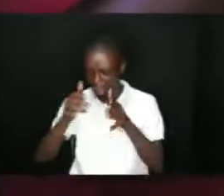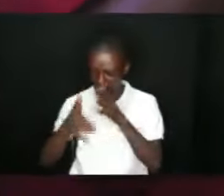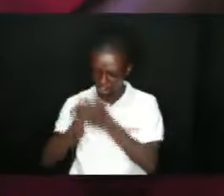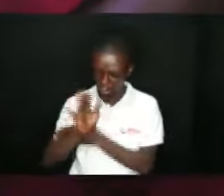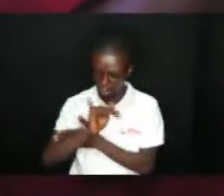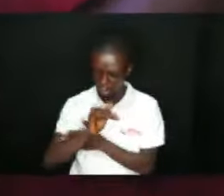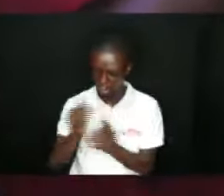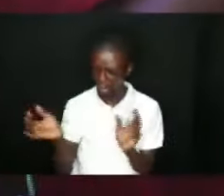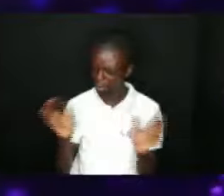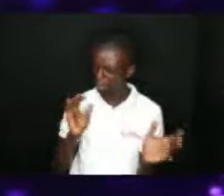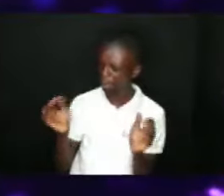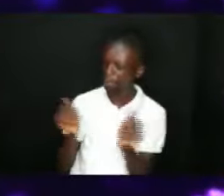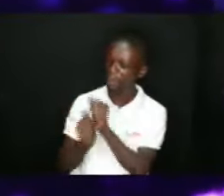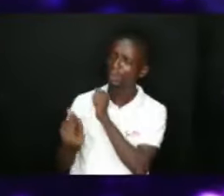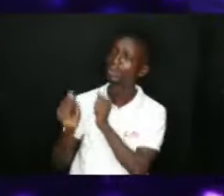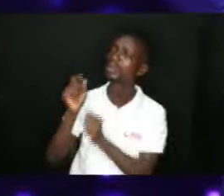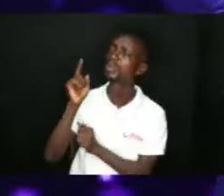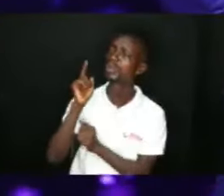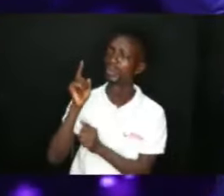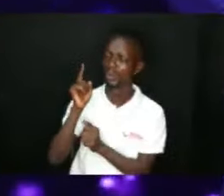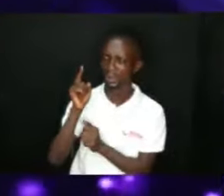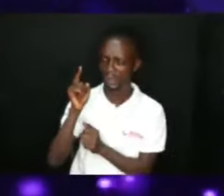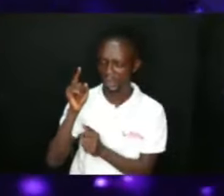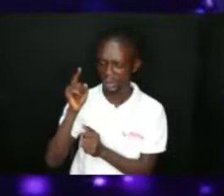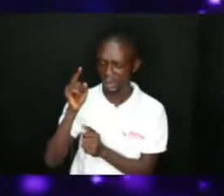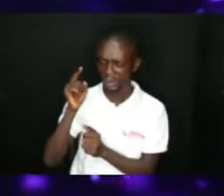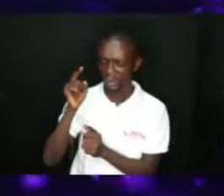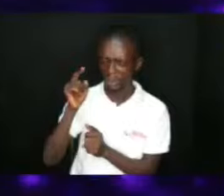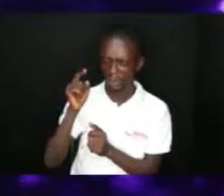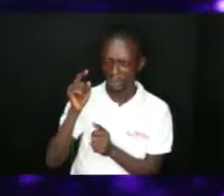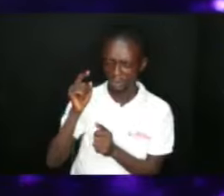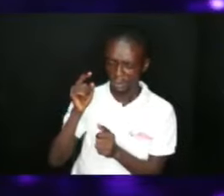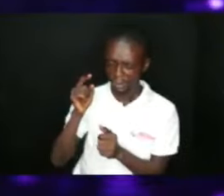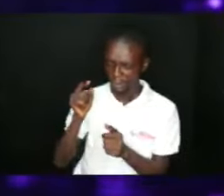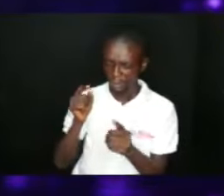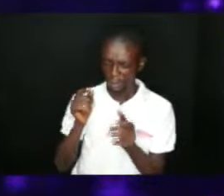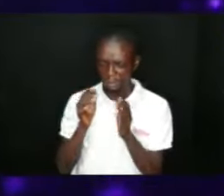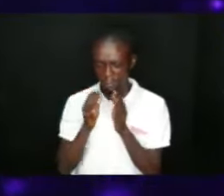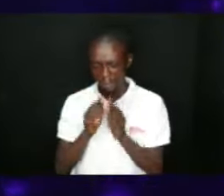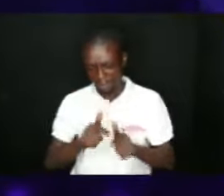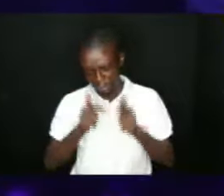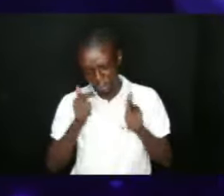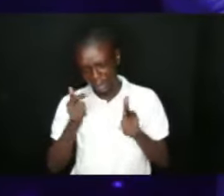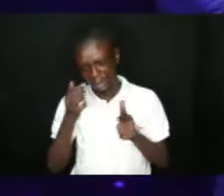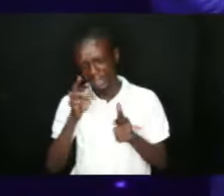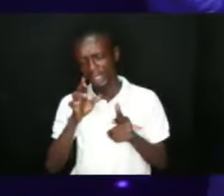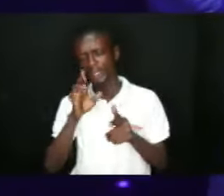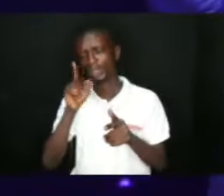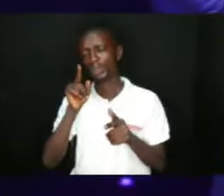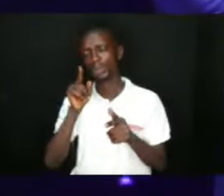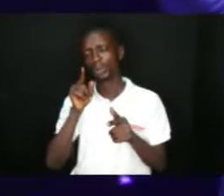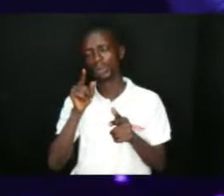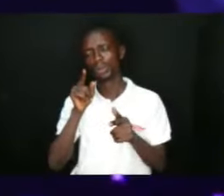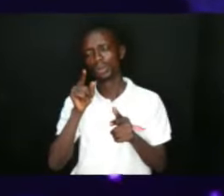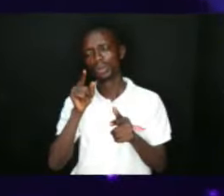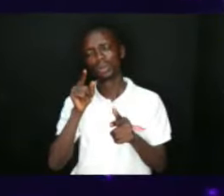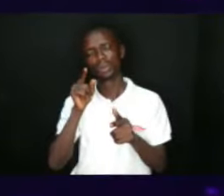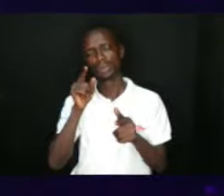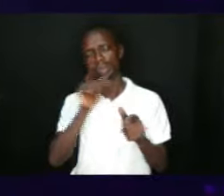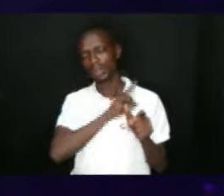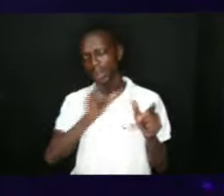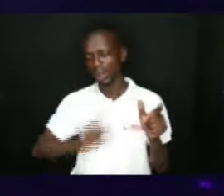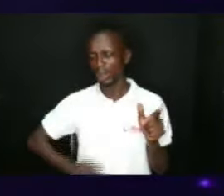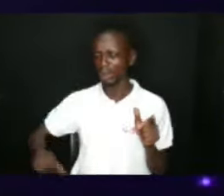Shadabadabaha, Rabadabadabo, Sendabaha. Great are you, Lord, great are you, Lord, great are you,